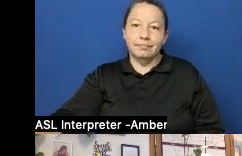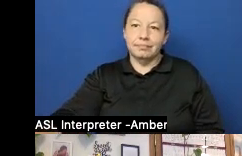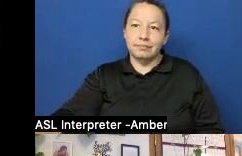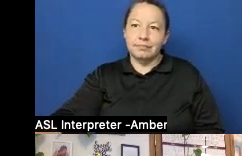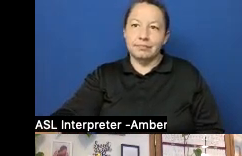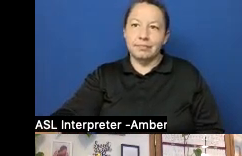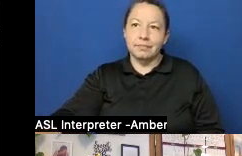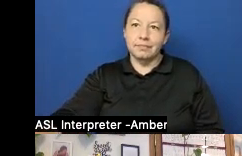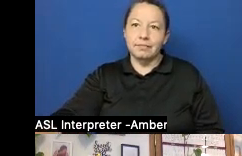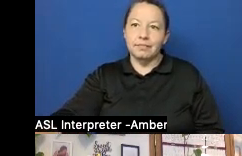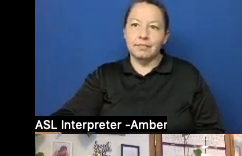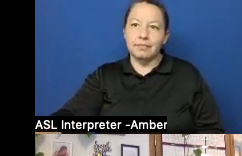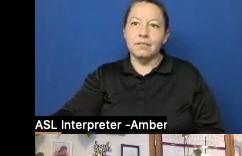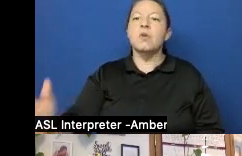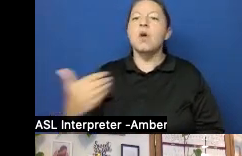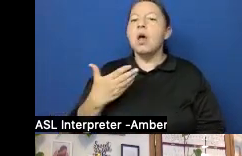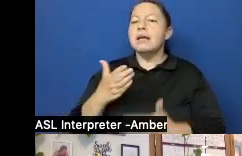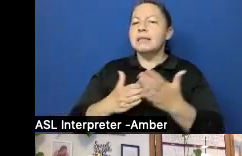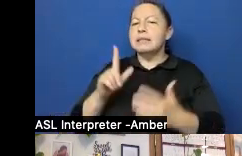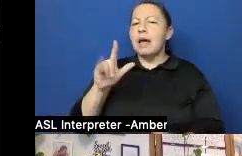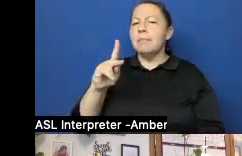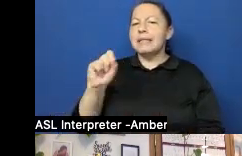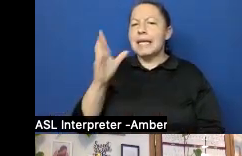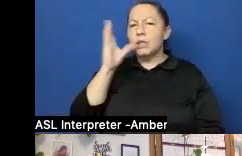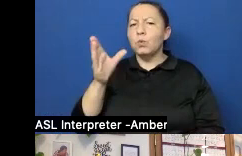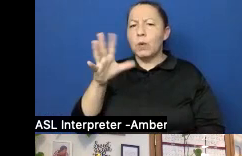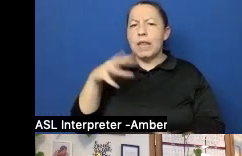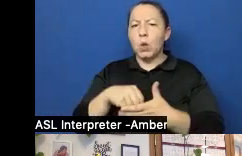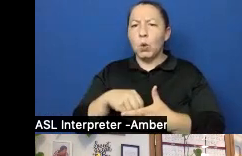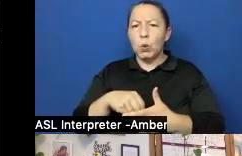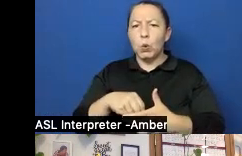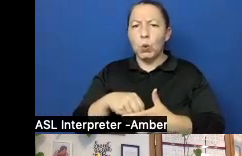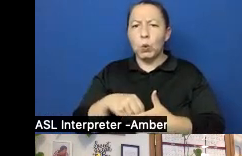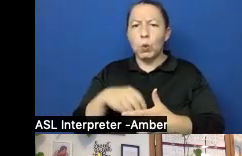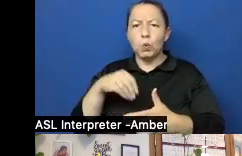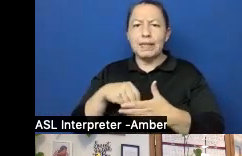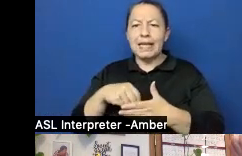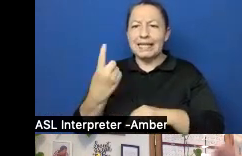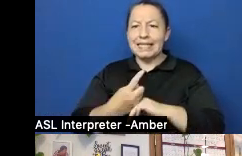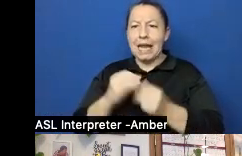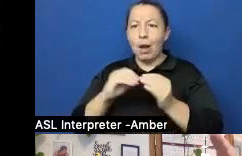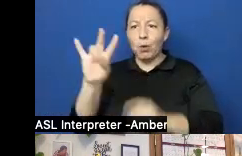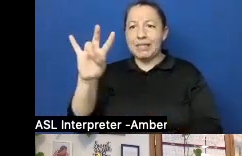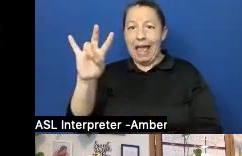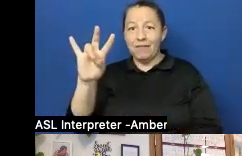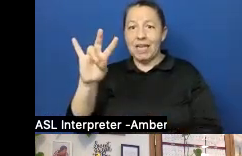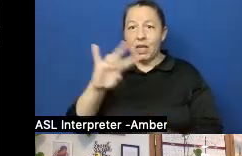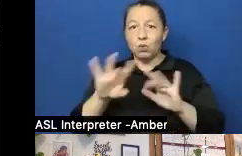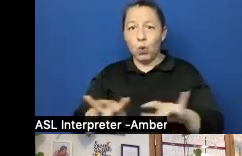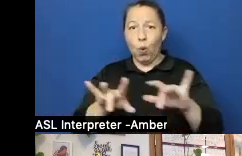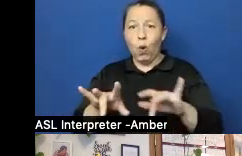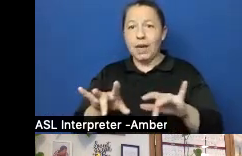And there are some links that we'll be including in the day 7 recording. There's, I always put